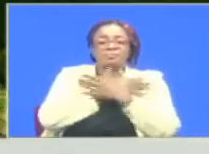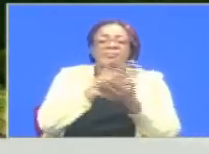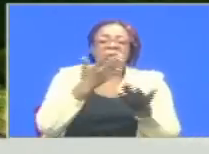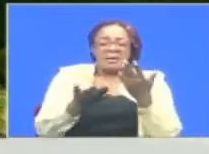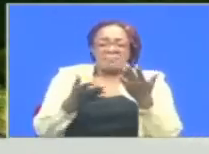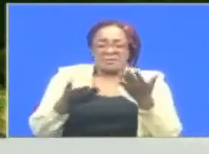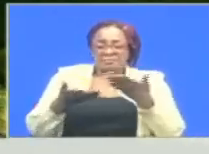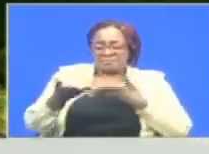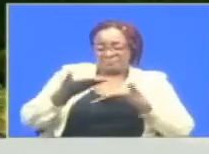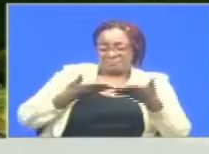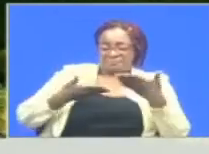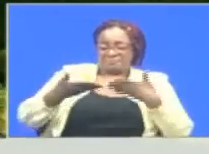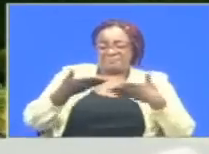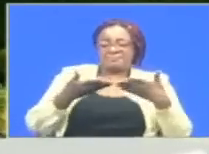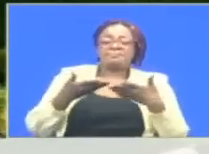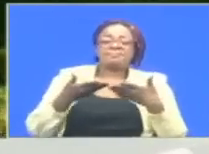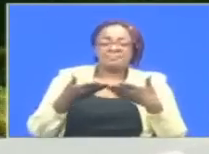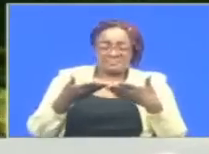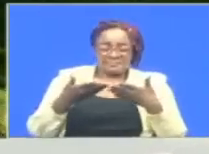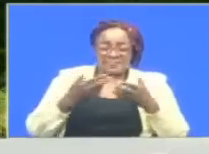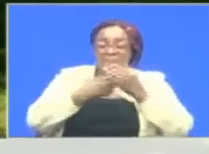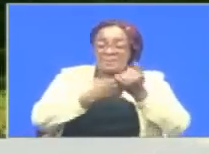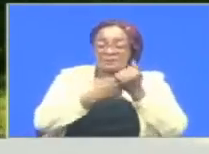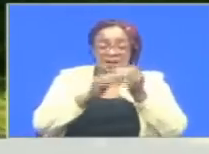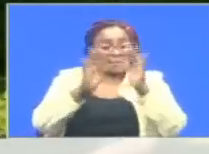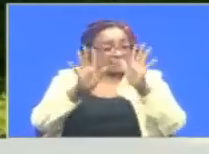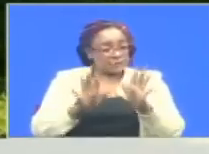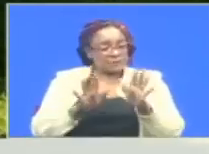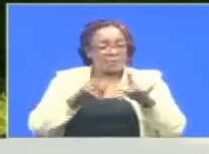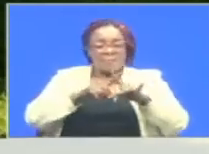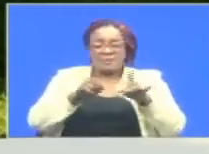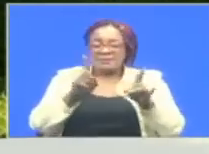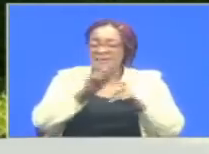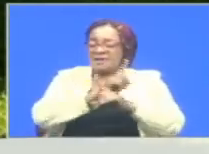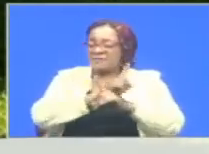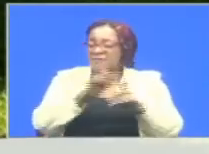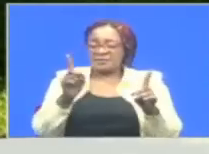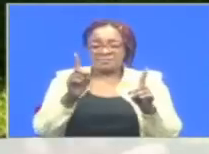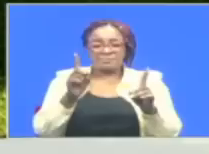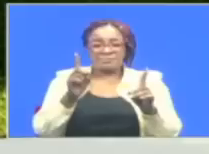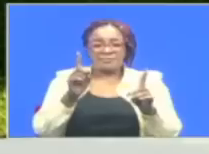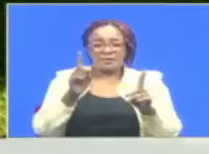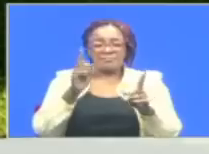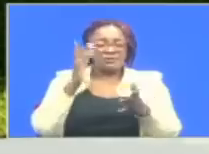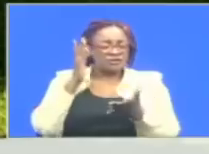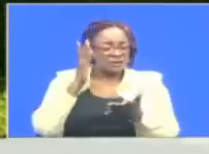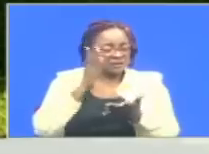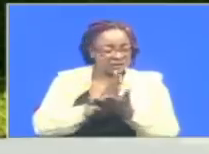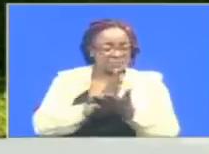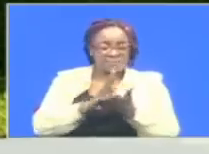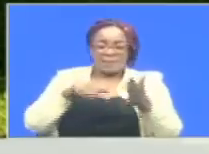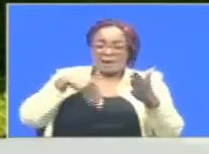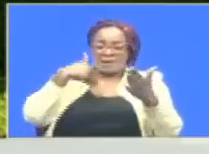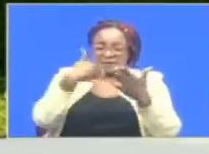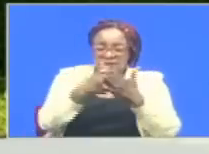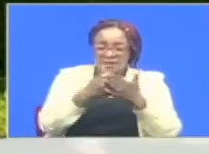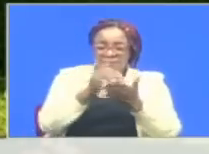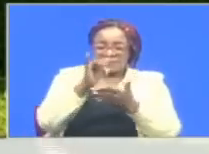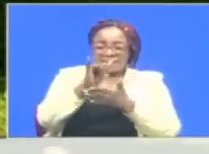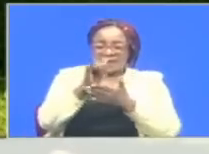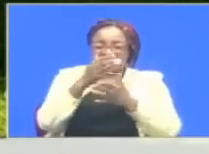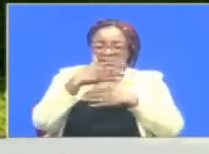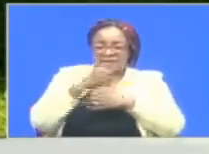between the coalition partners is important, but never be too trusting. until and unless that trust